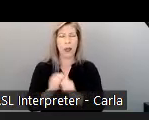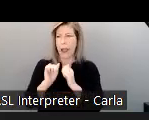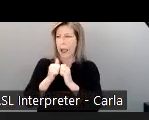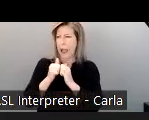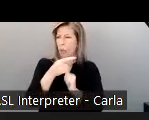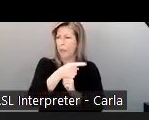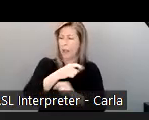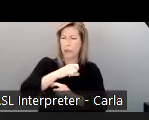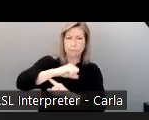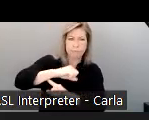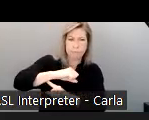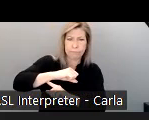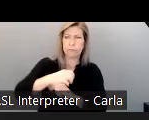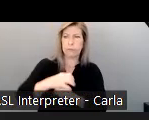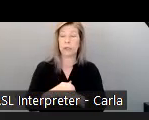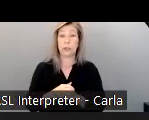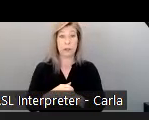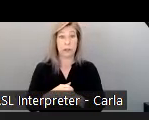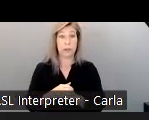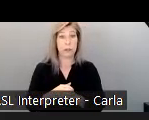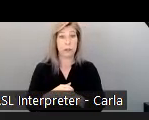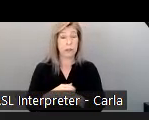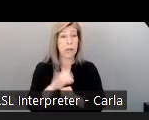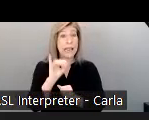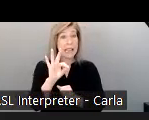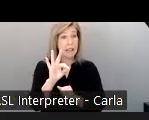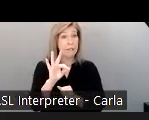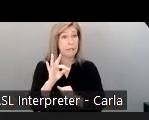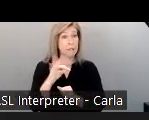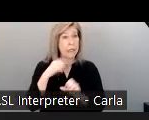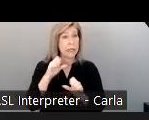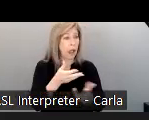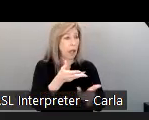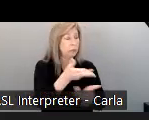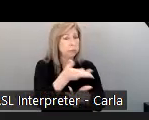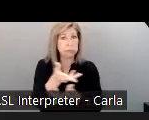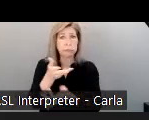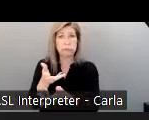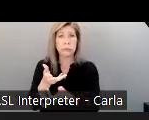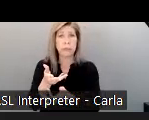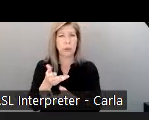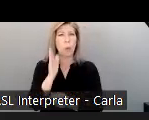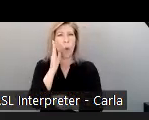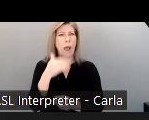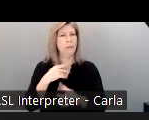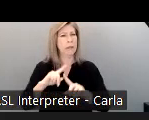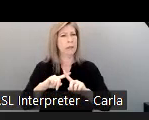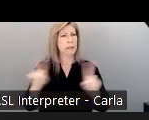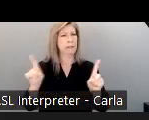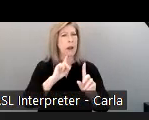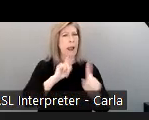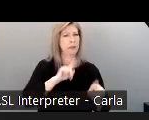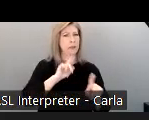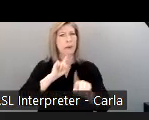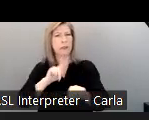Those kinds of questions, when we ask each other those questions, incite really different responses than